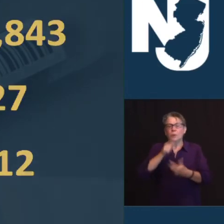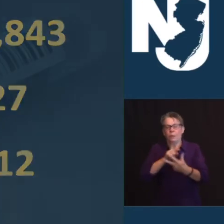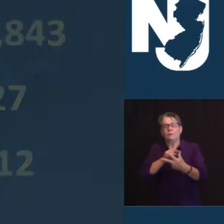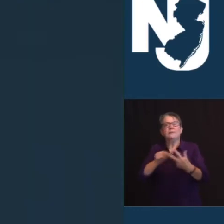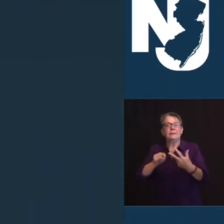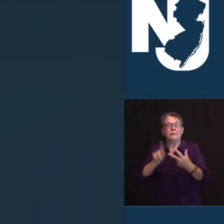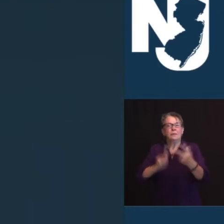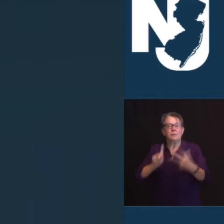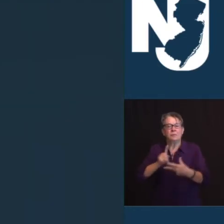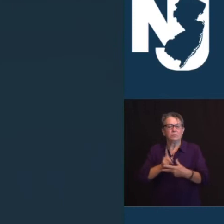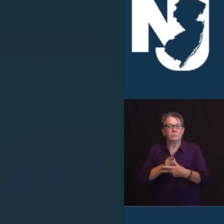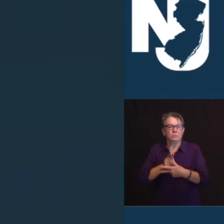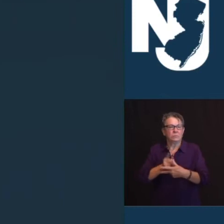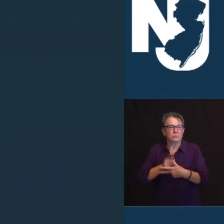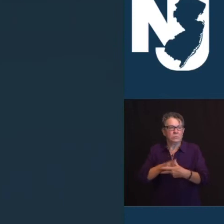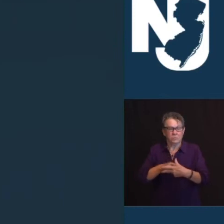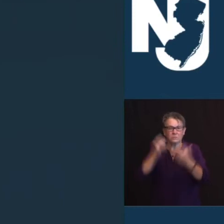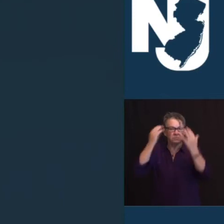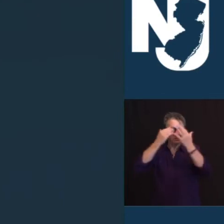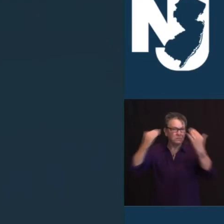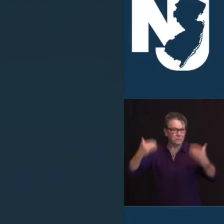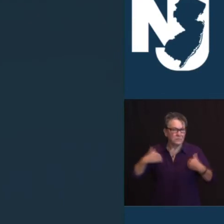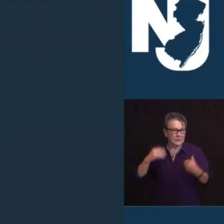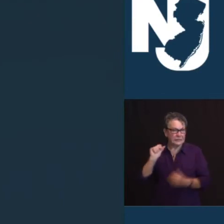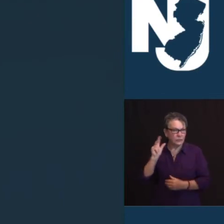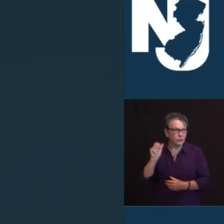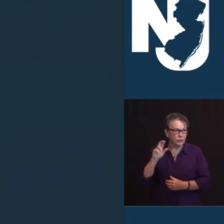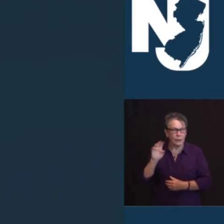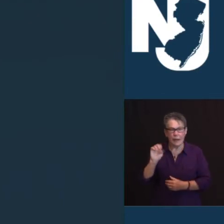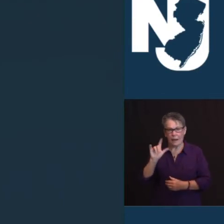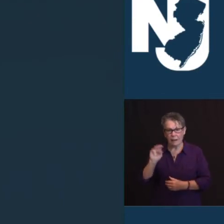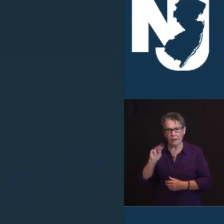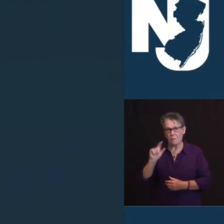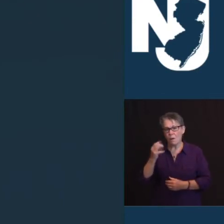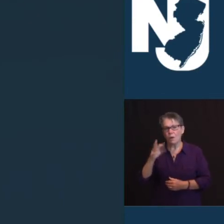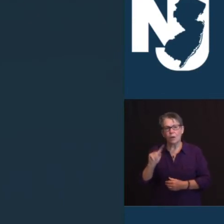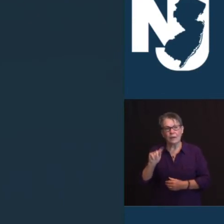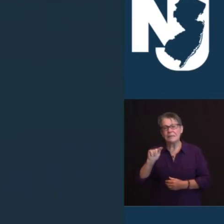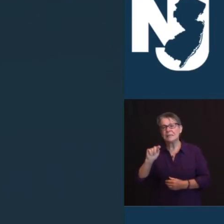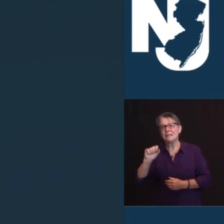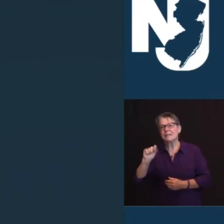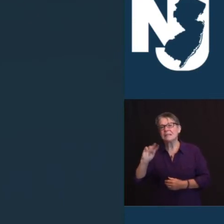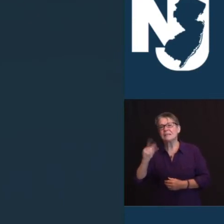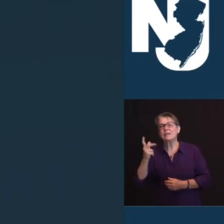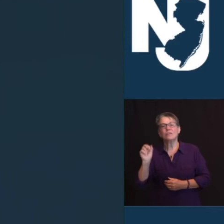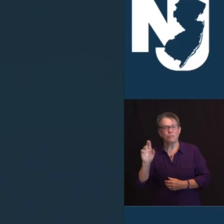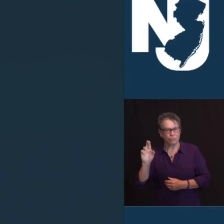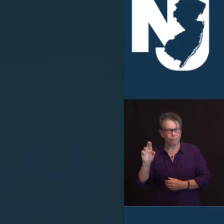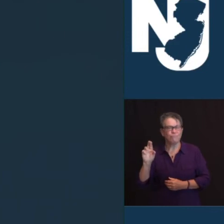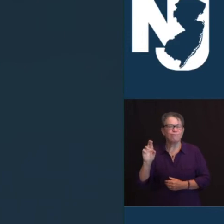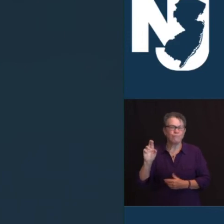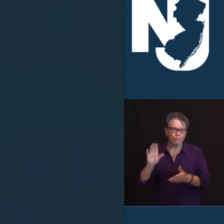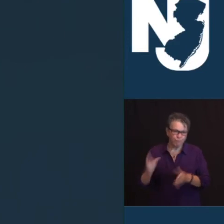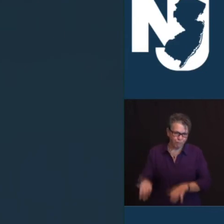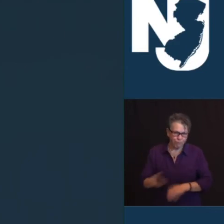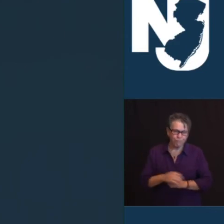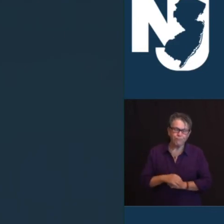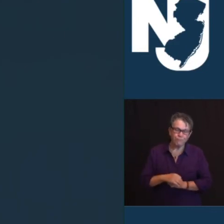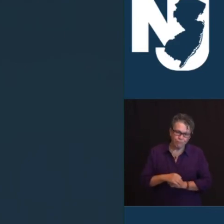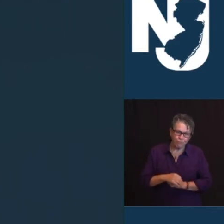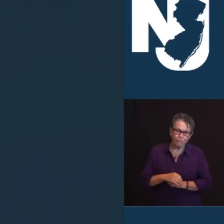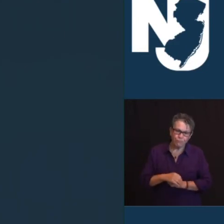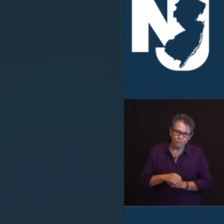begin today by remembering Sister Ellen Margaret Stalger. Sister Ellen Margaret